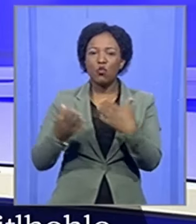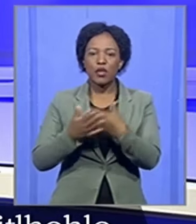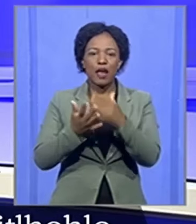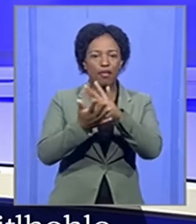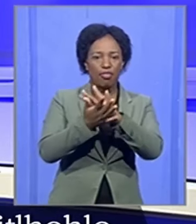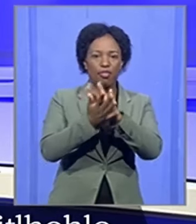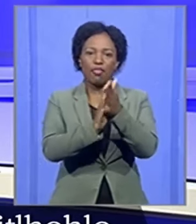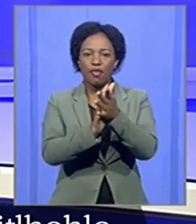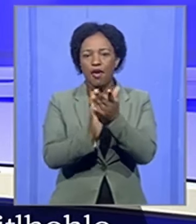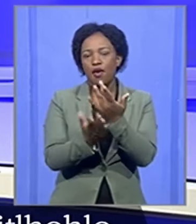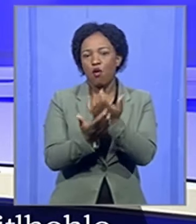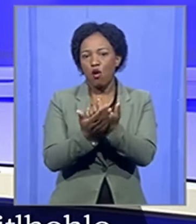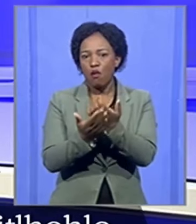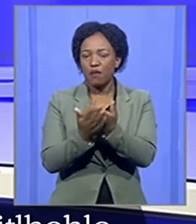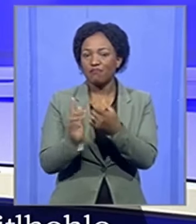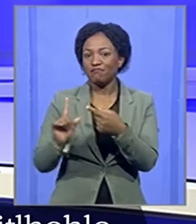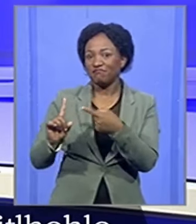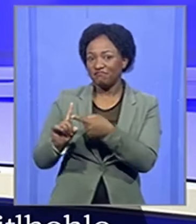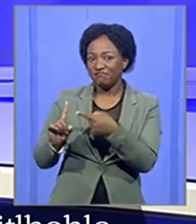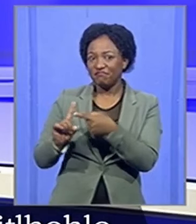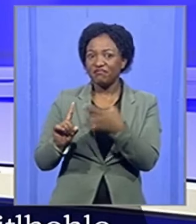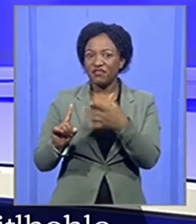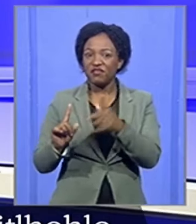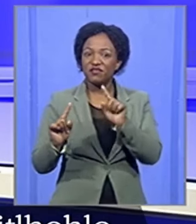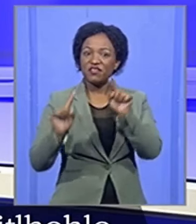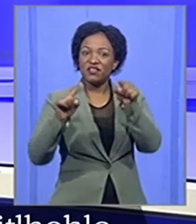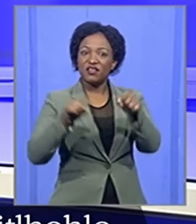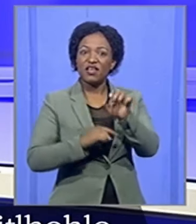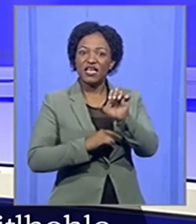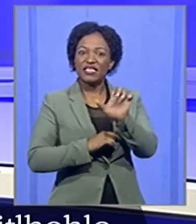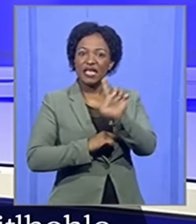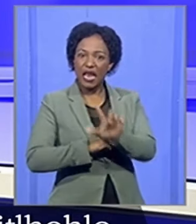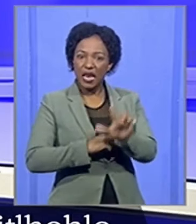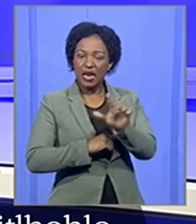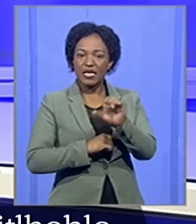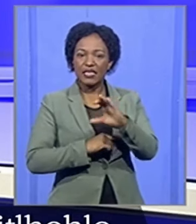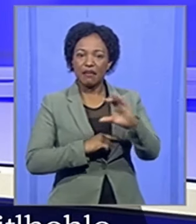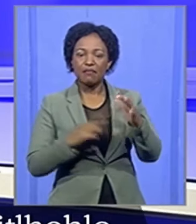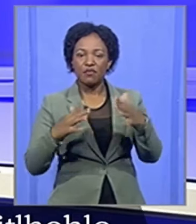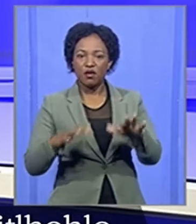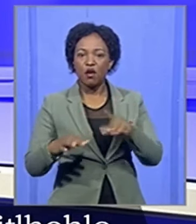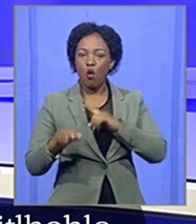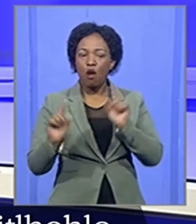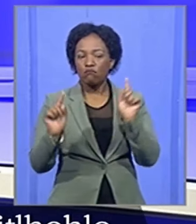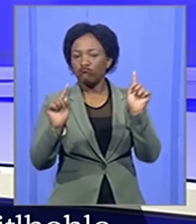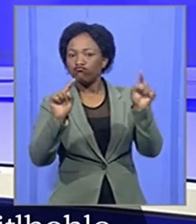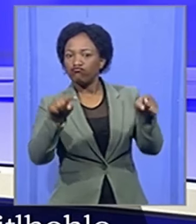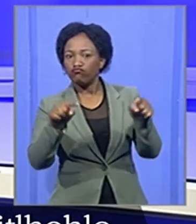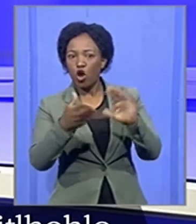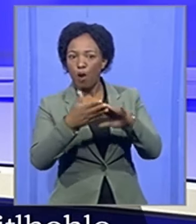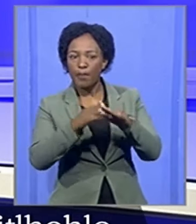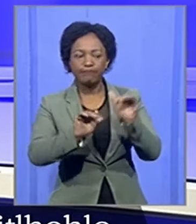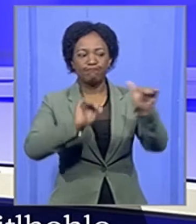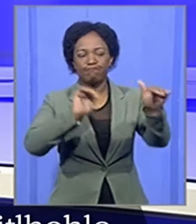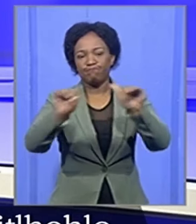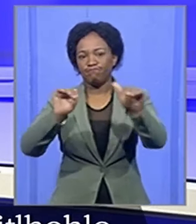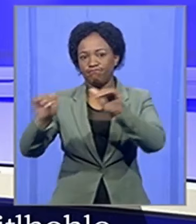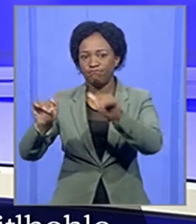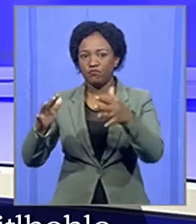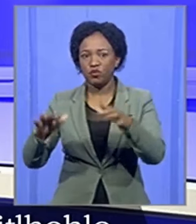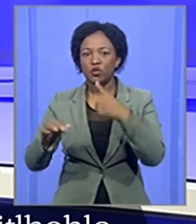gwahlafatša ekonomi o beale ka East London ka Eastern Cape lesolong la gagwe la go uauetša bakgethi ka tlase ga moeno o re